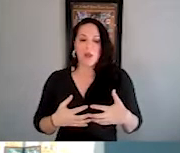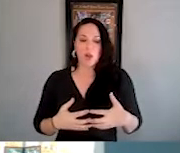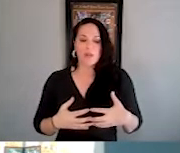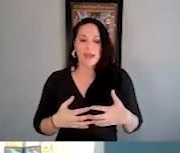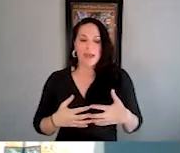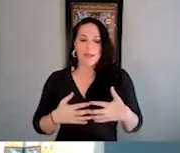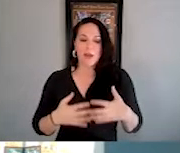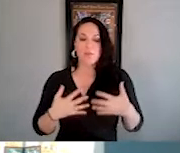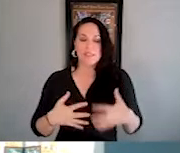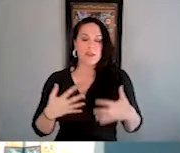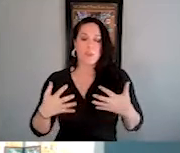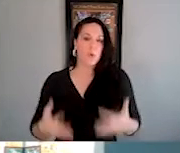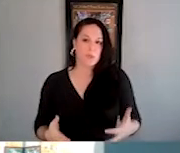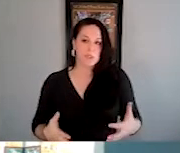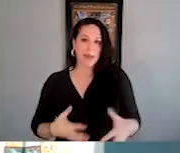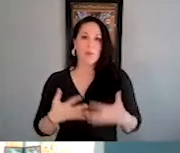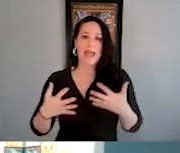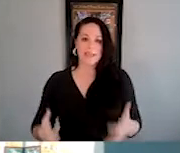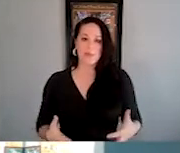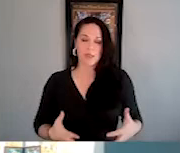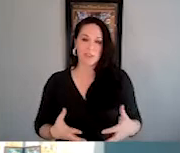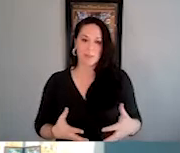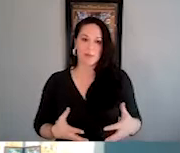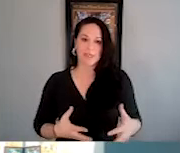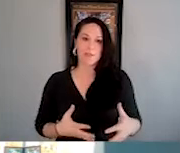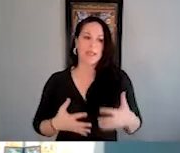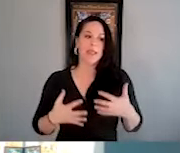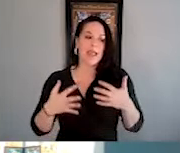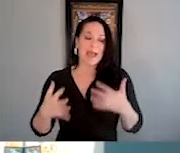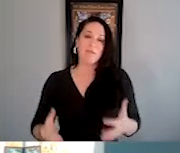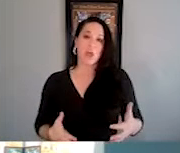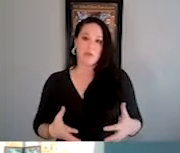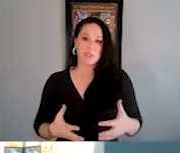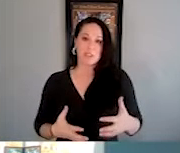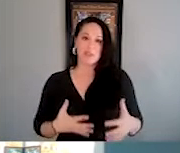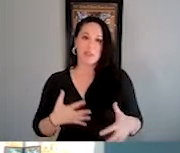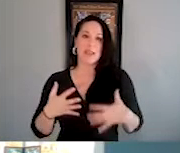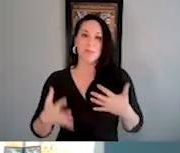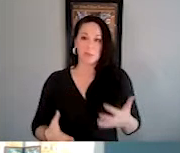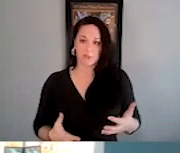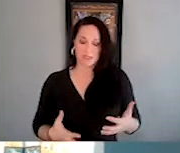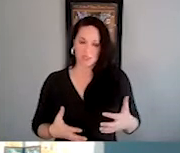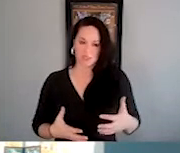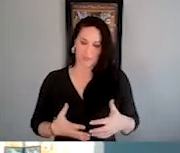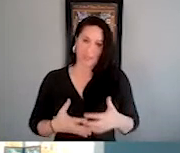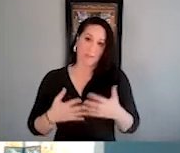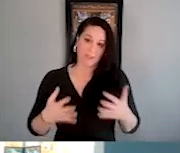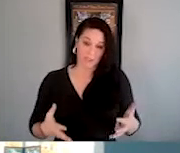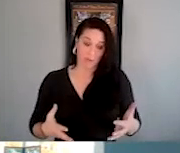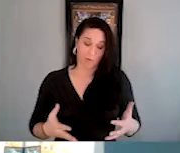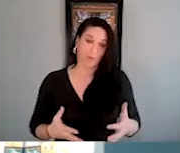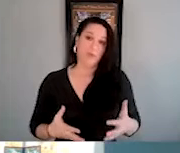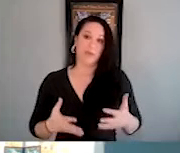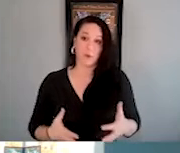me are that, how do we stay on the pulse? How do we ask them the questions about what's happening, have the conversations and build the relationship?